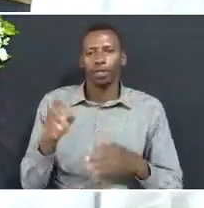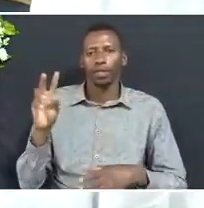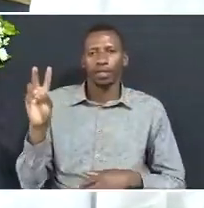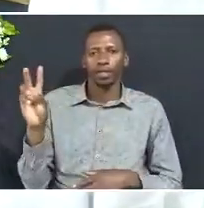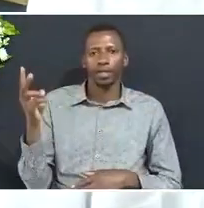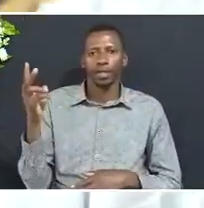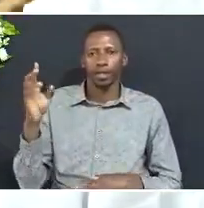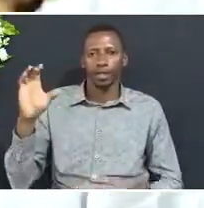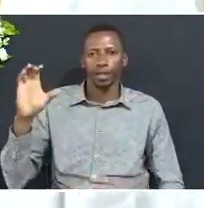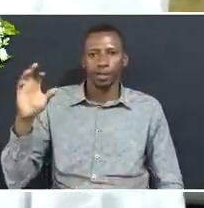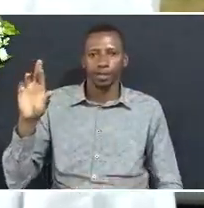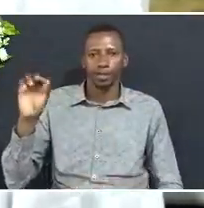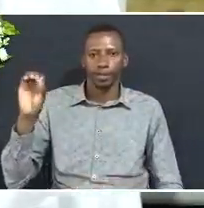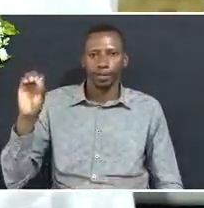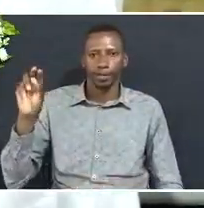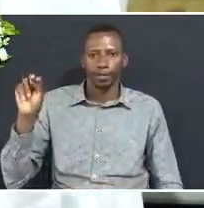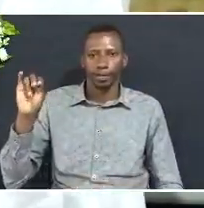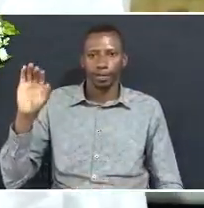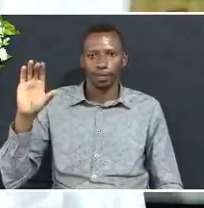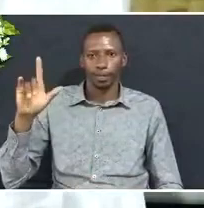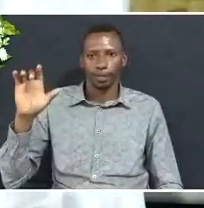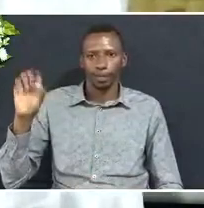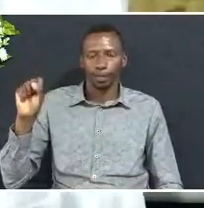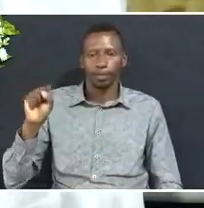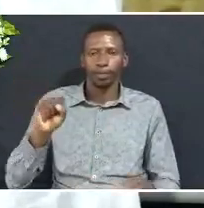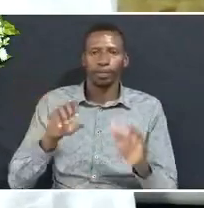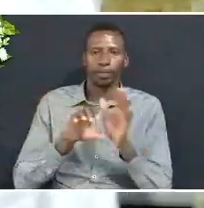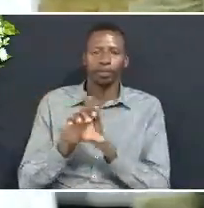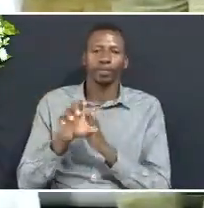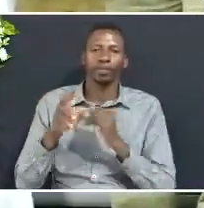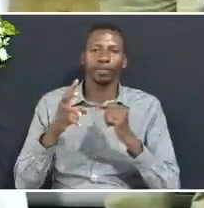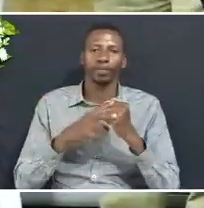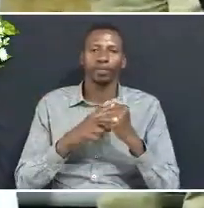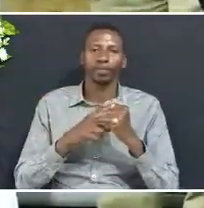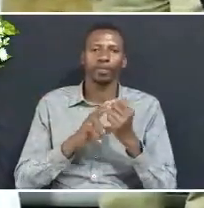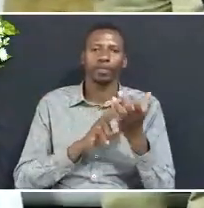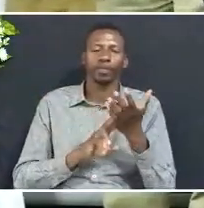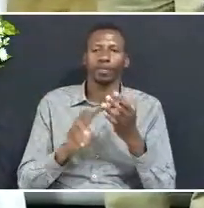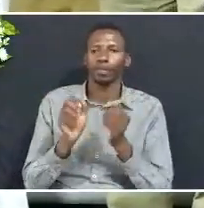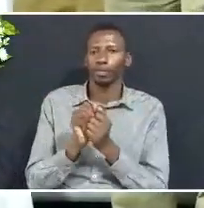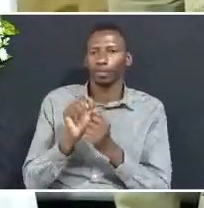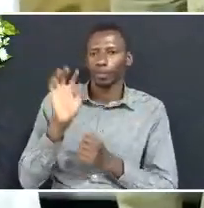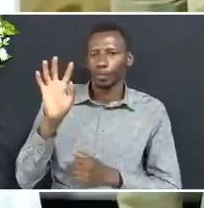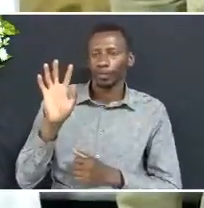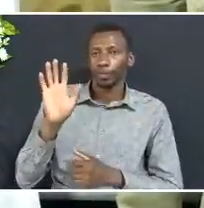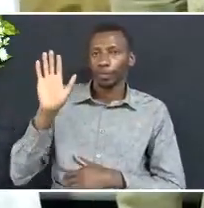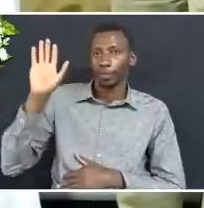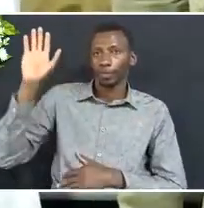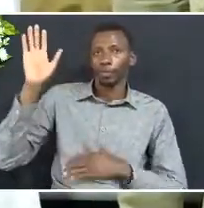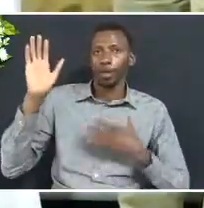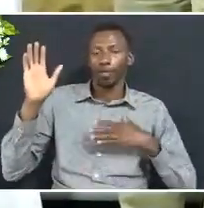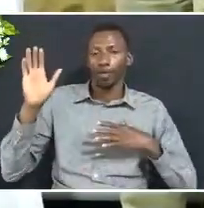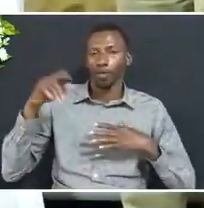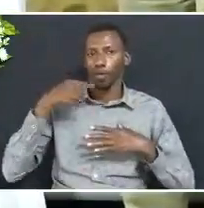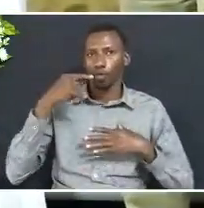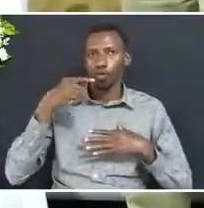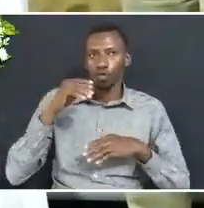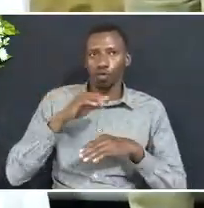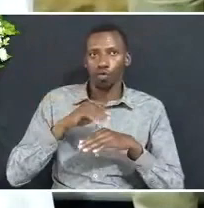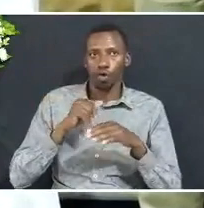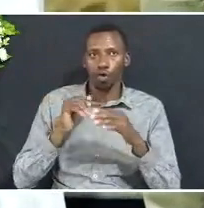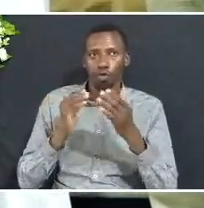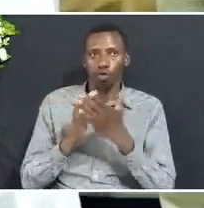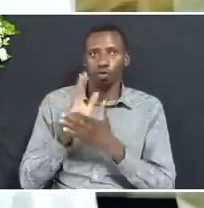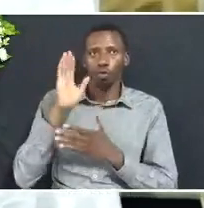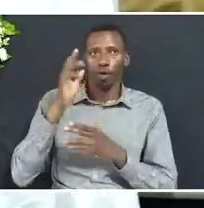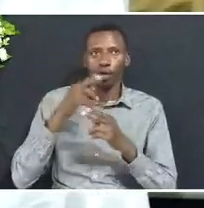2 Chronicles chapter 7, verse 14, that my people who are called by my name, and I know we